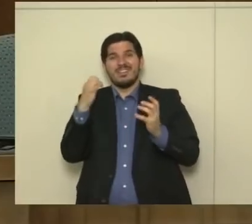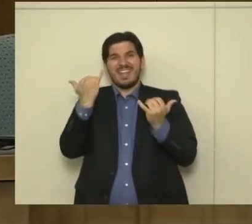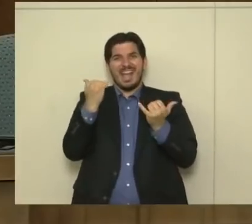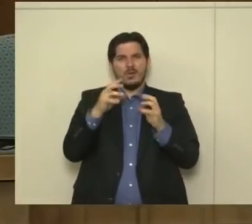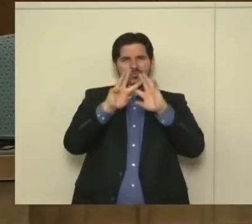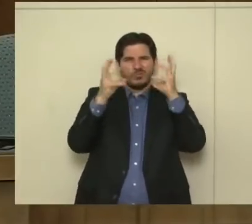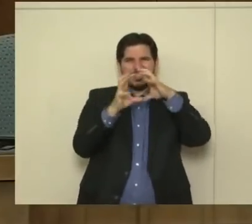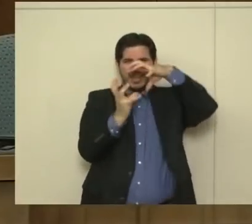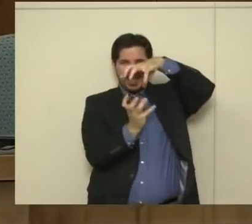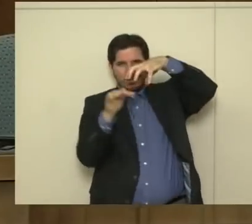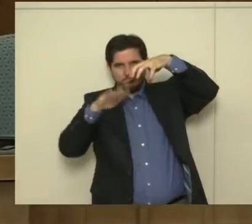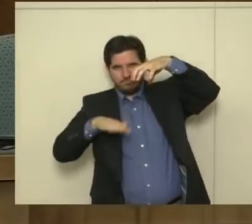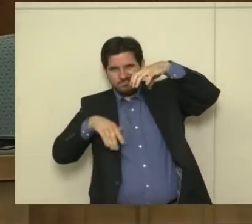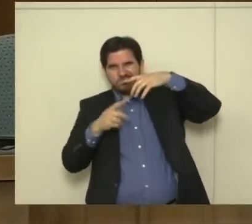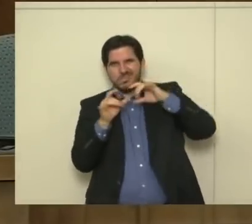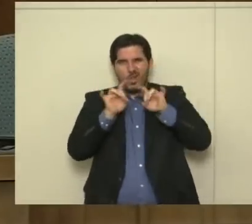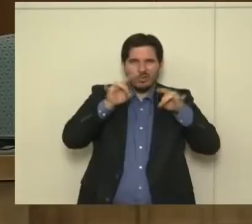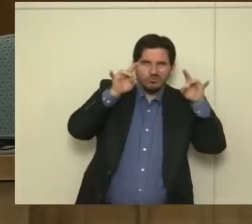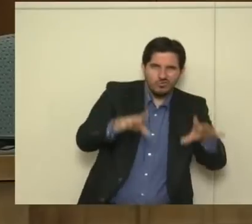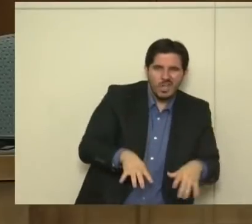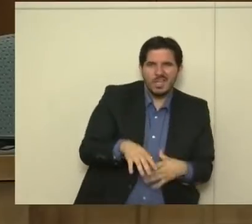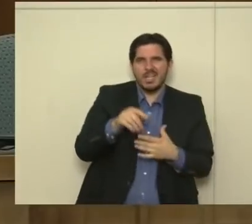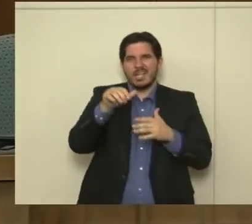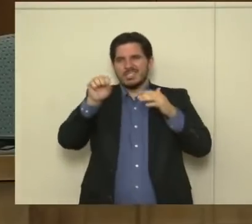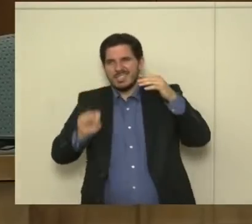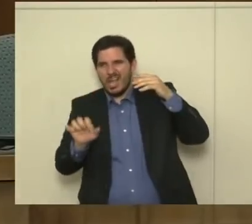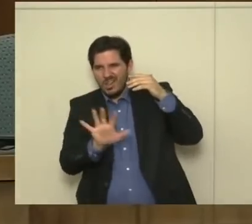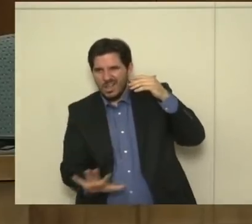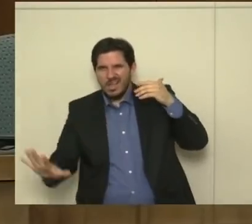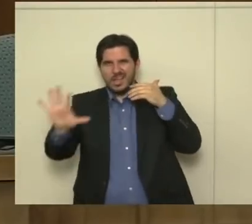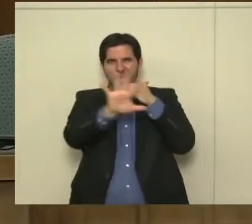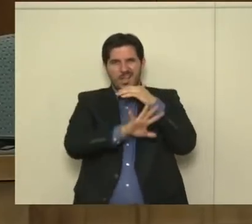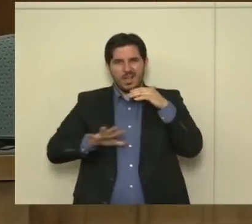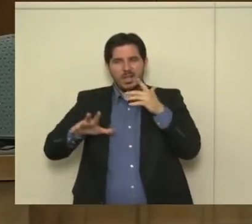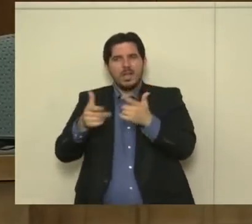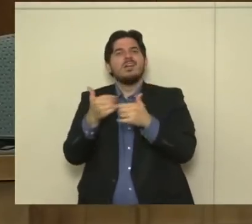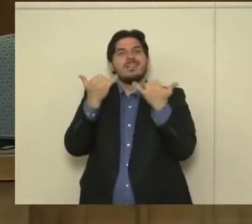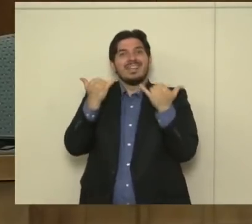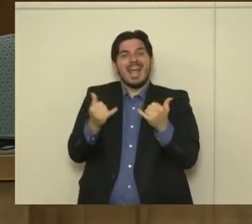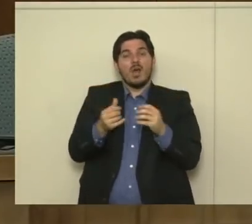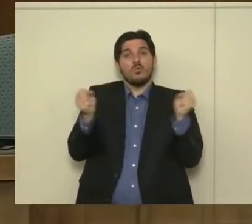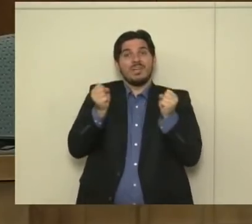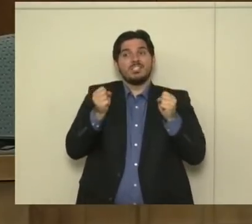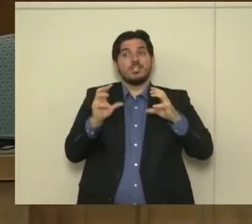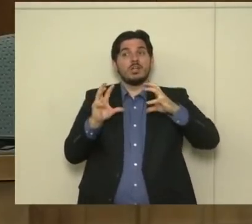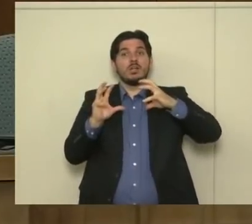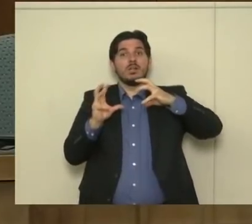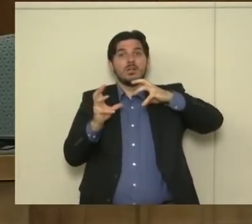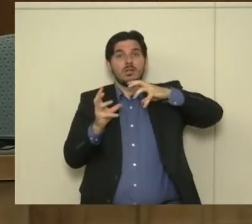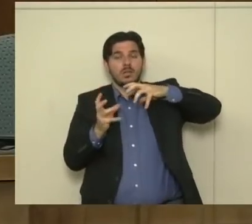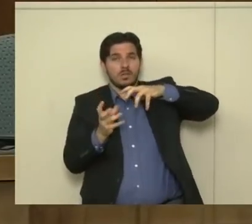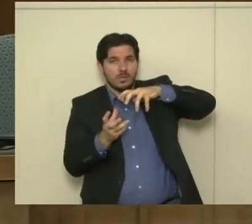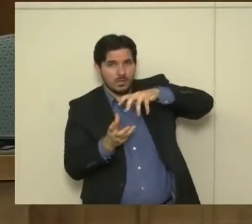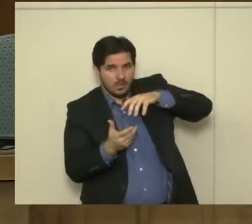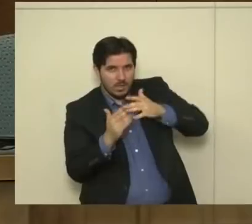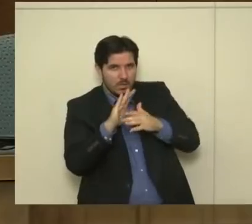now about what they saw, what they learned, that we'll be able to build into our modeling